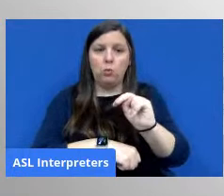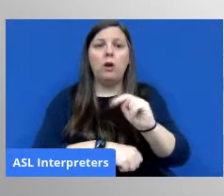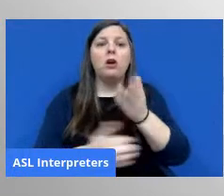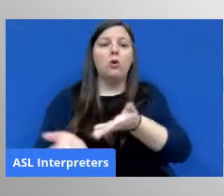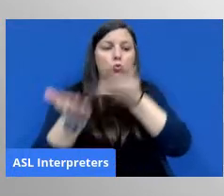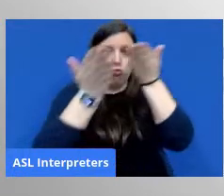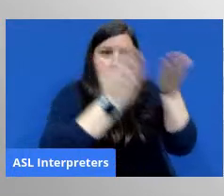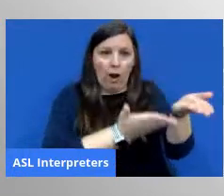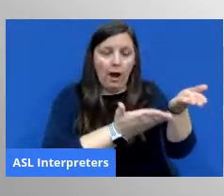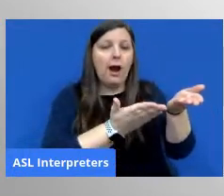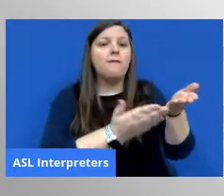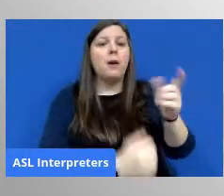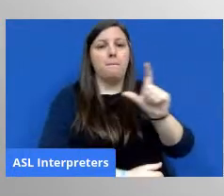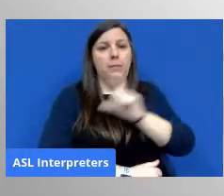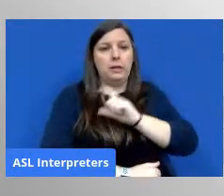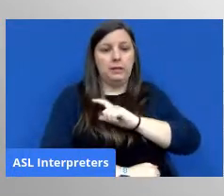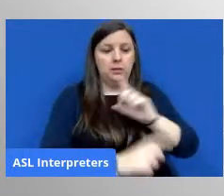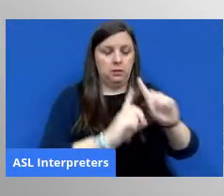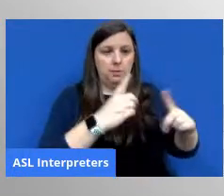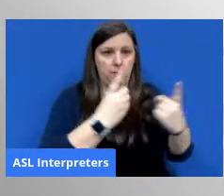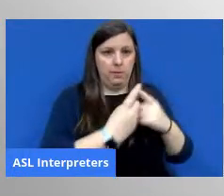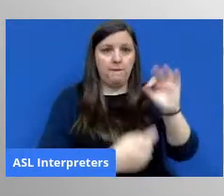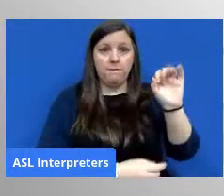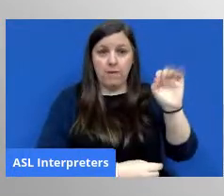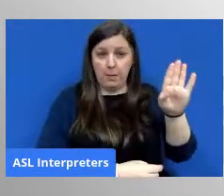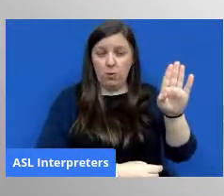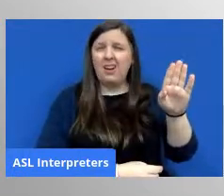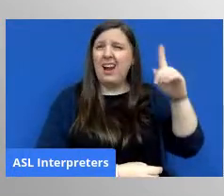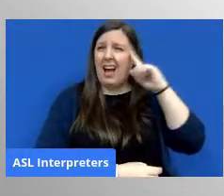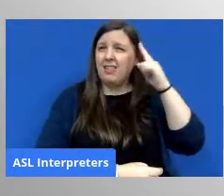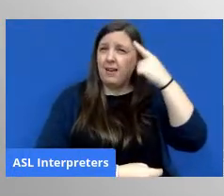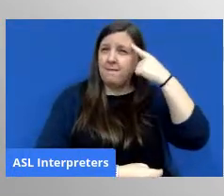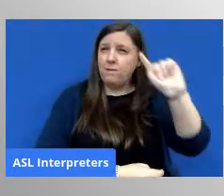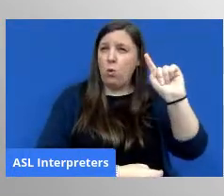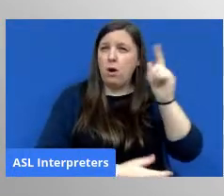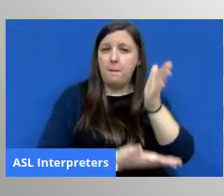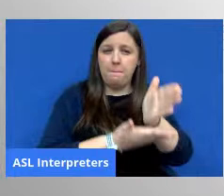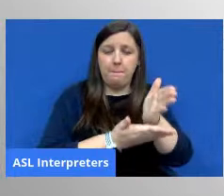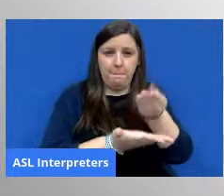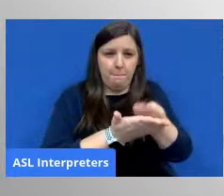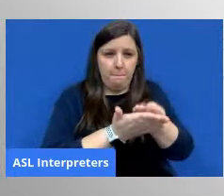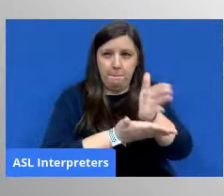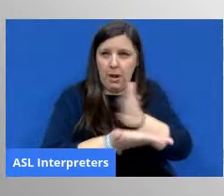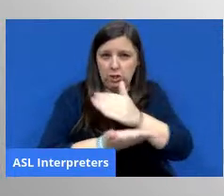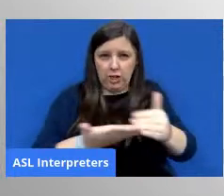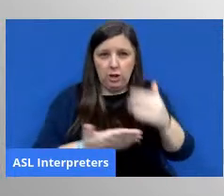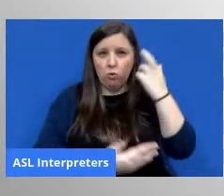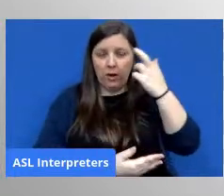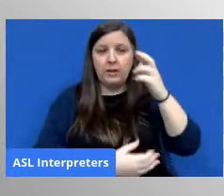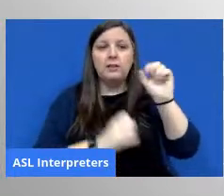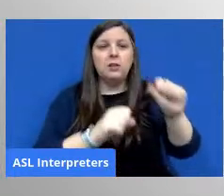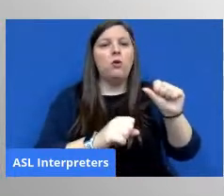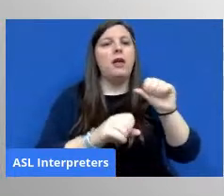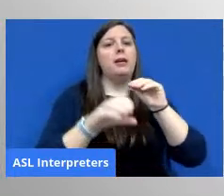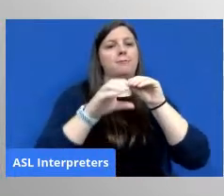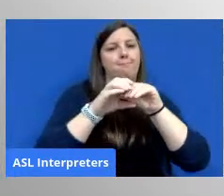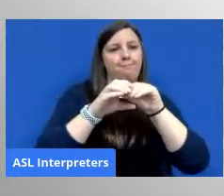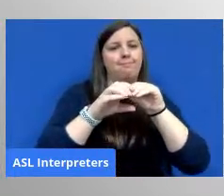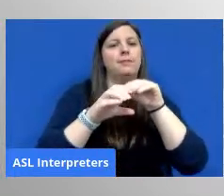February. I'm assuming set up that way for budget purposes so that, you know, they can build that into their budget and we can